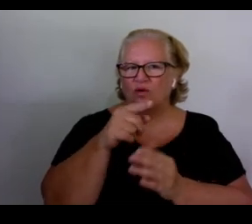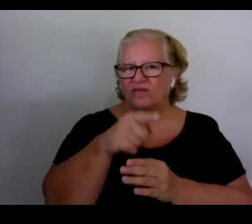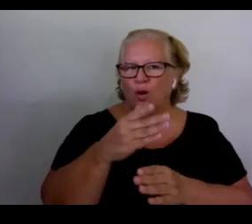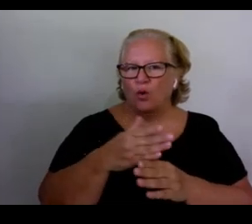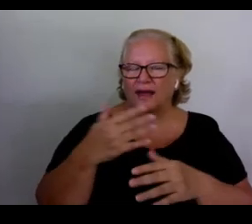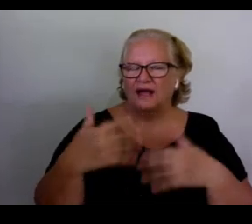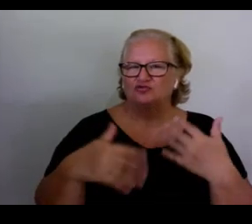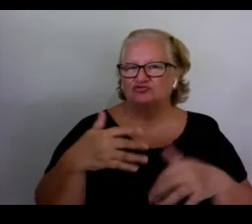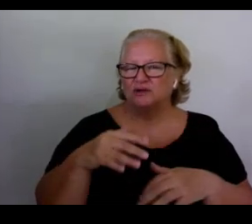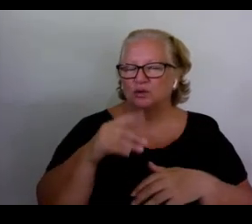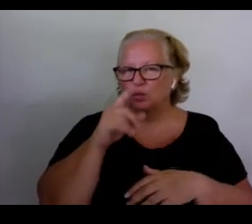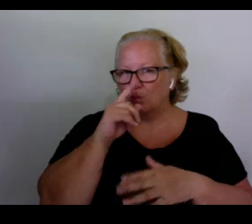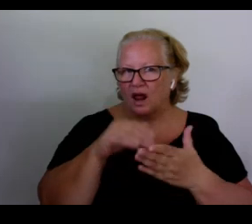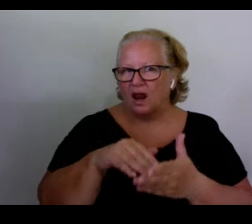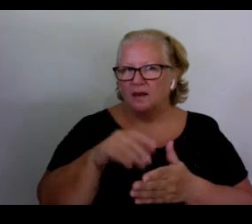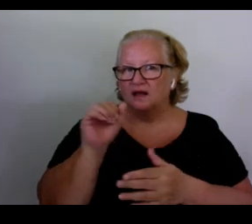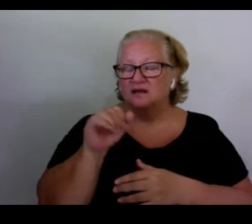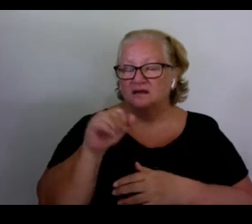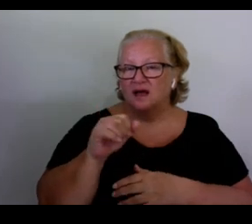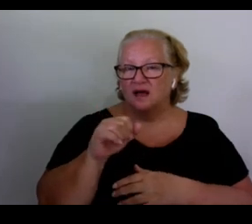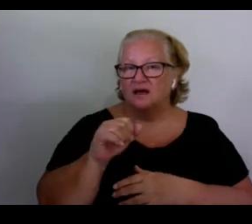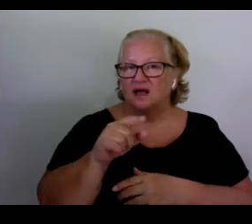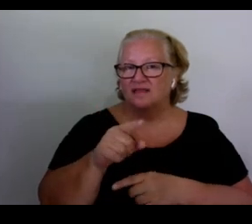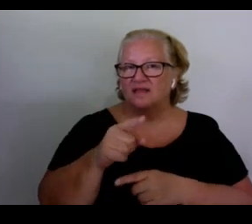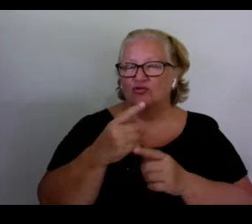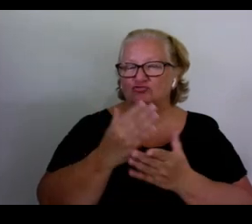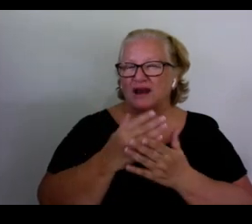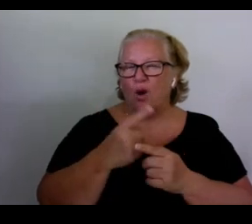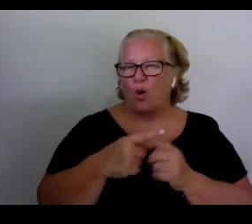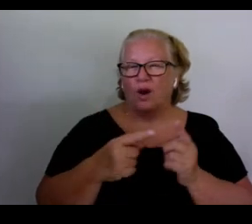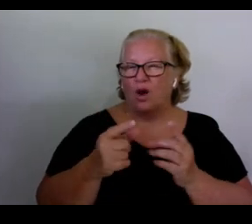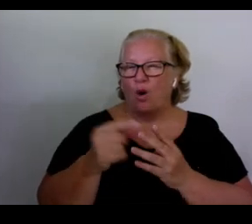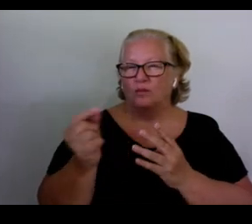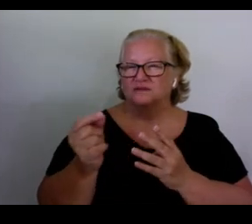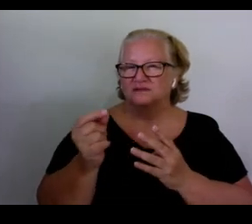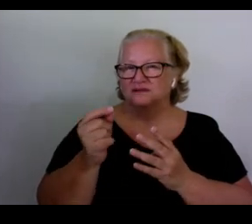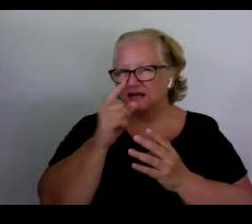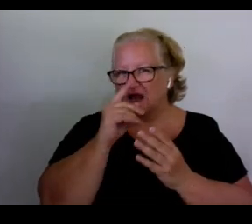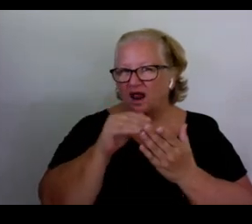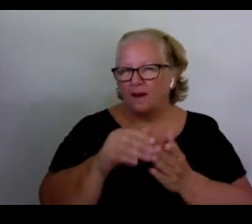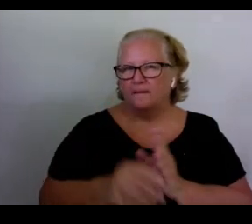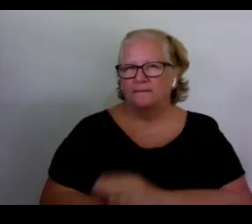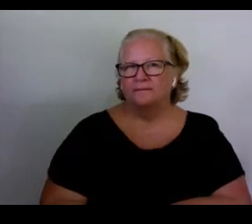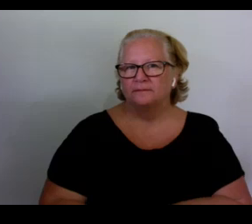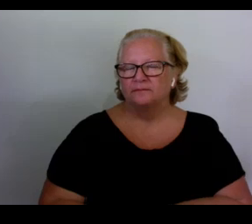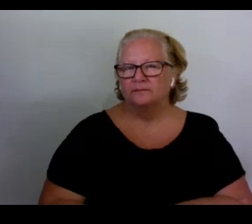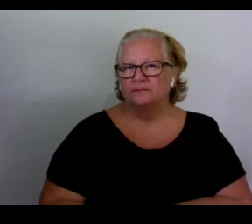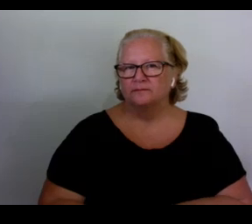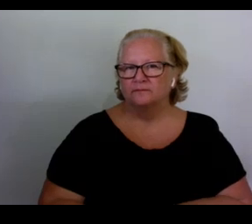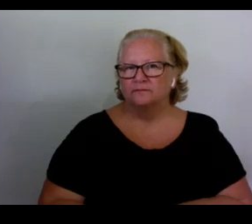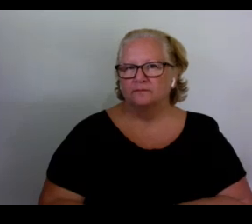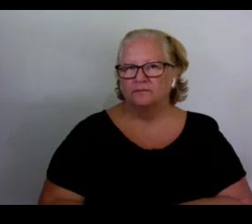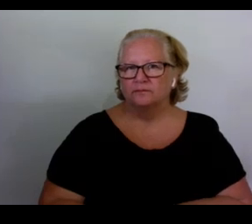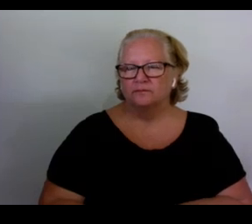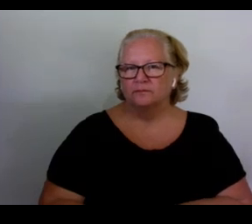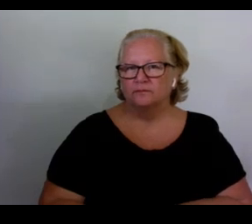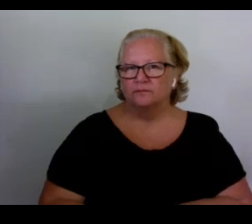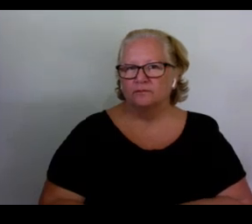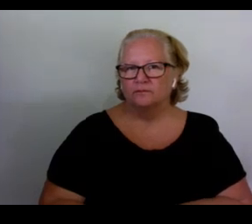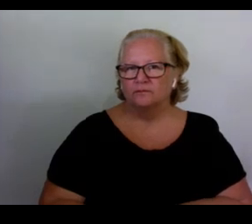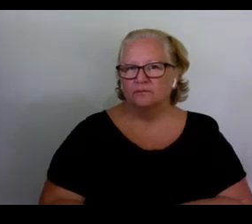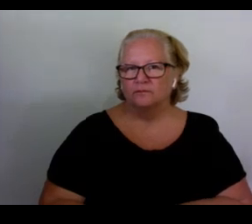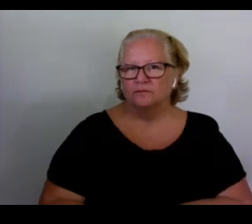I think in terms of way outs, that's really the only option that will correct this. And are wage event sectors